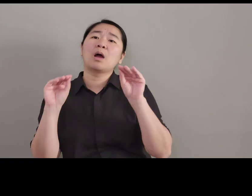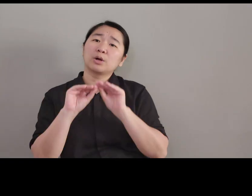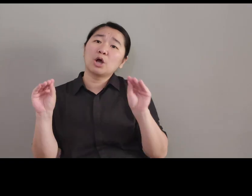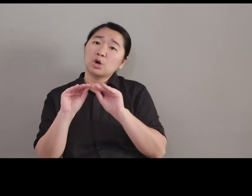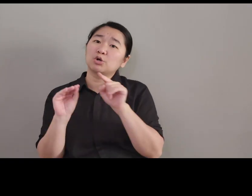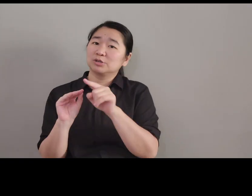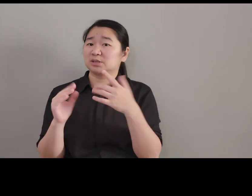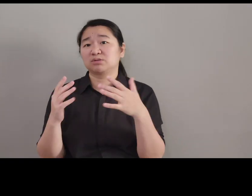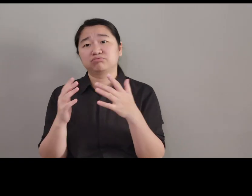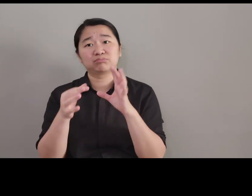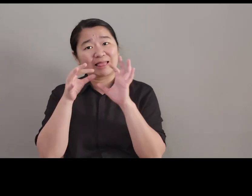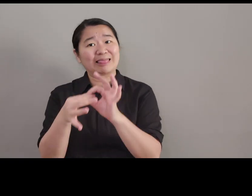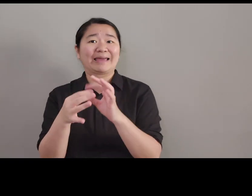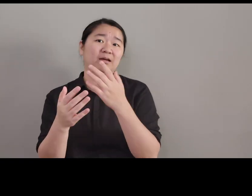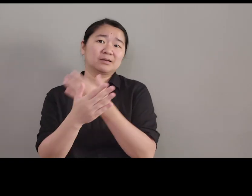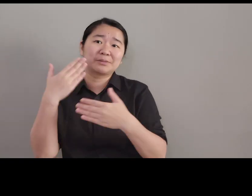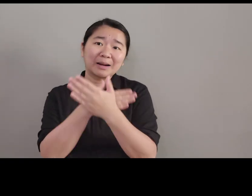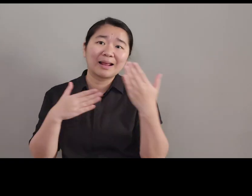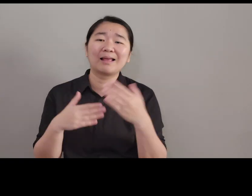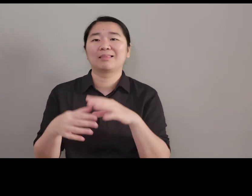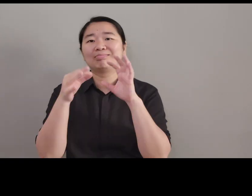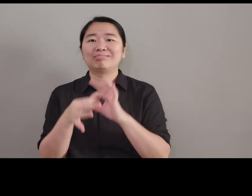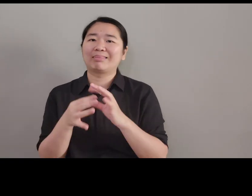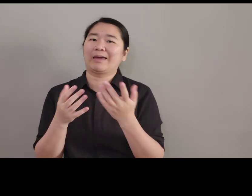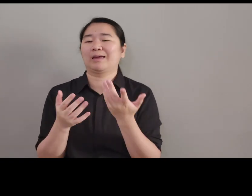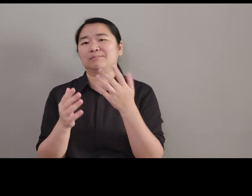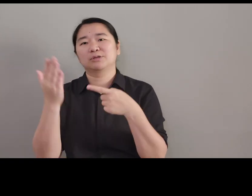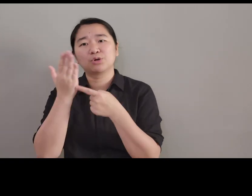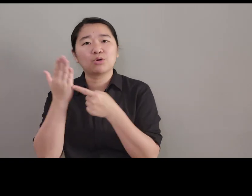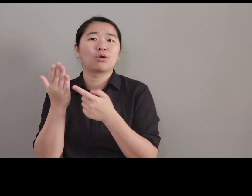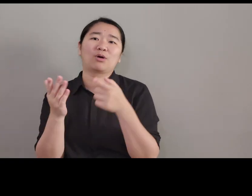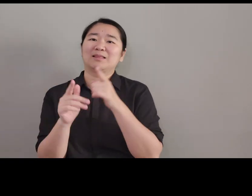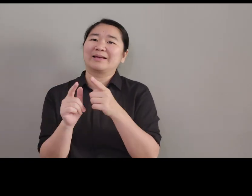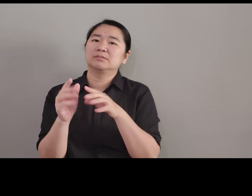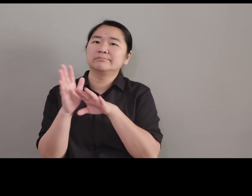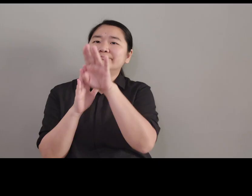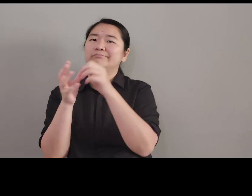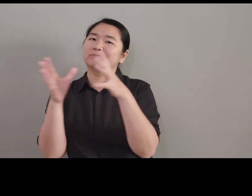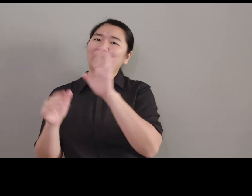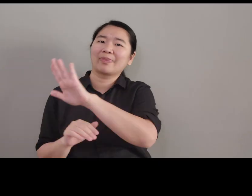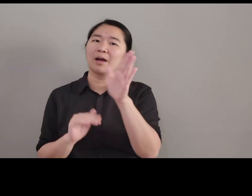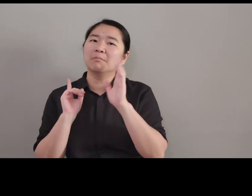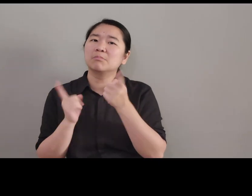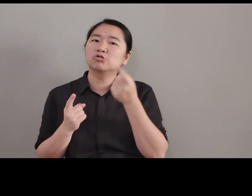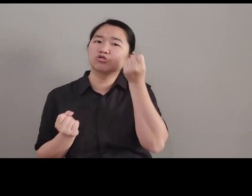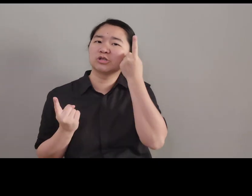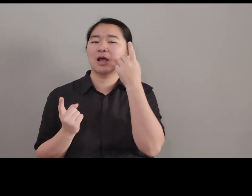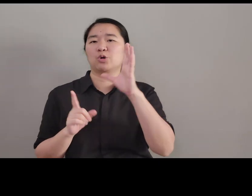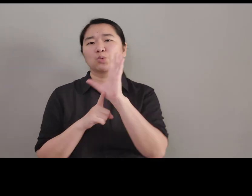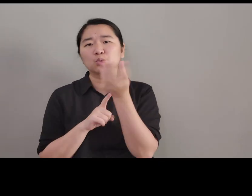about disabilities, developing cultural awareness of what do people need, uh, an appreciation